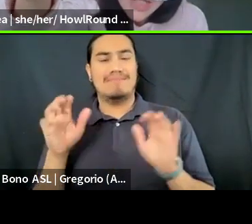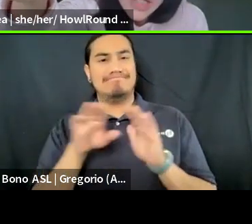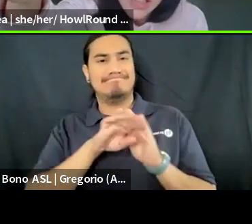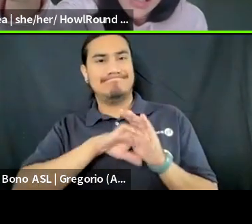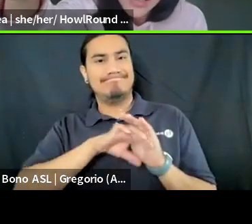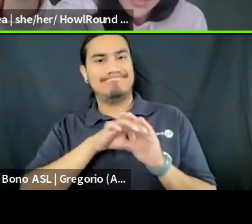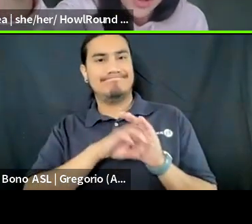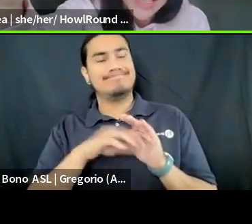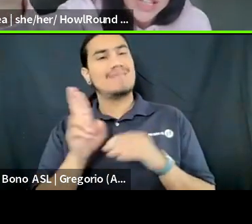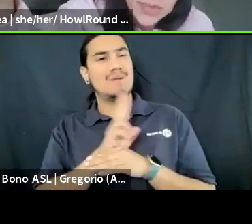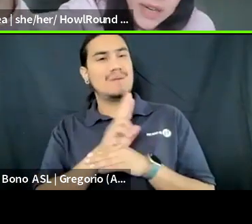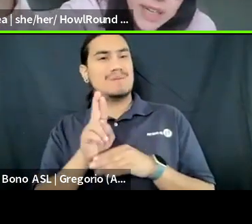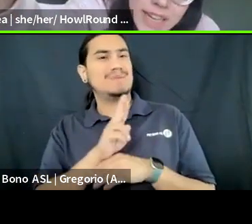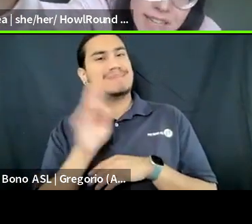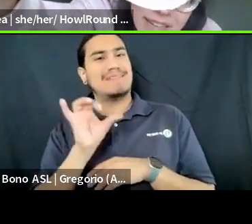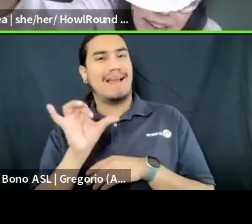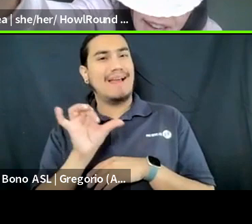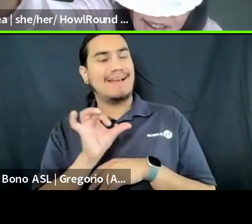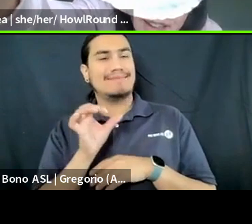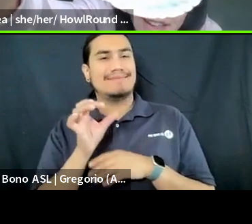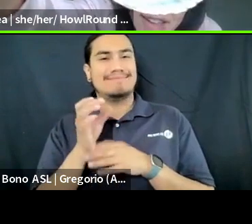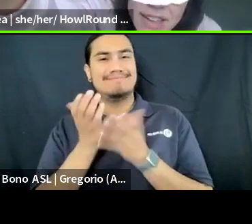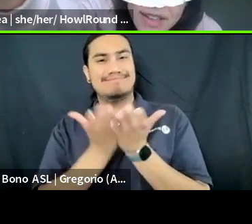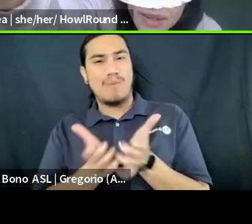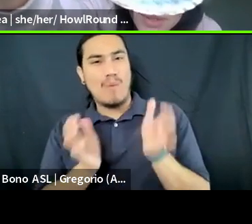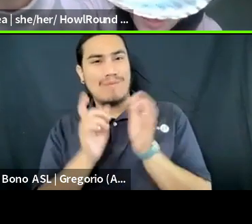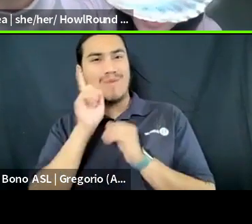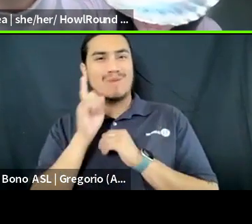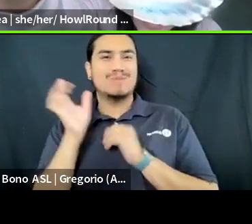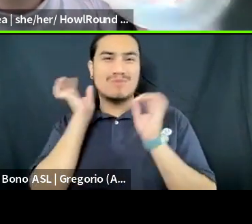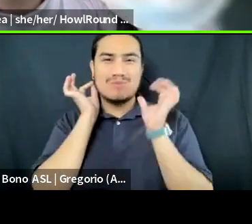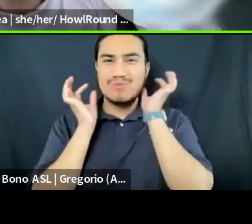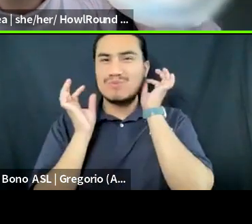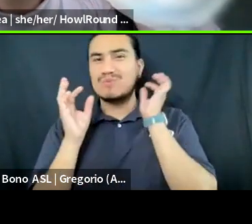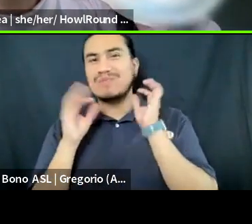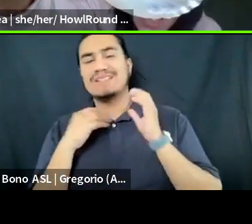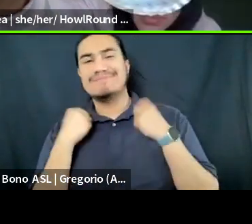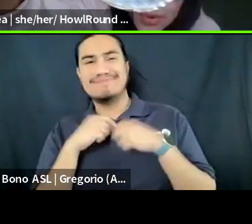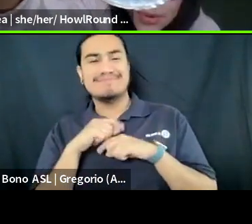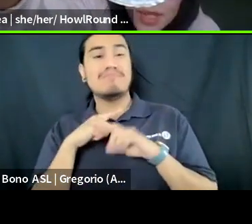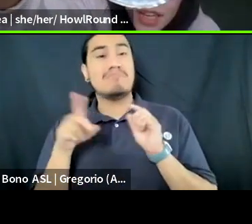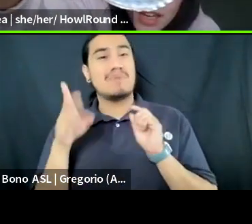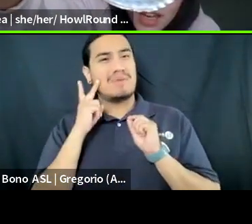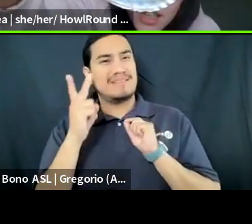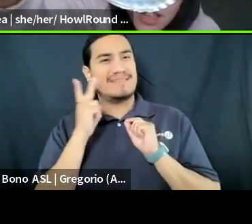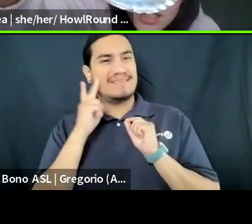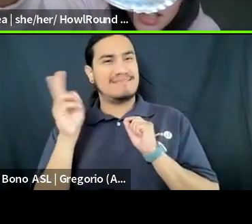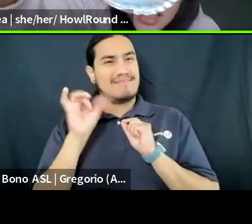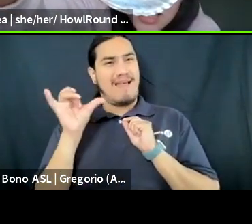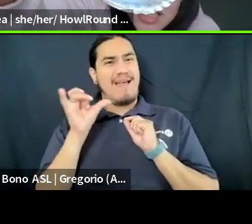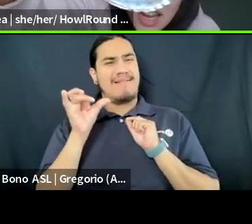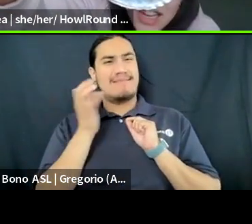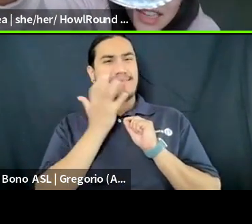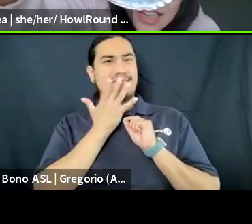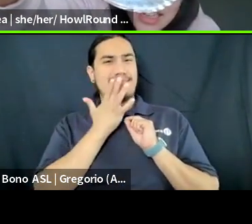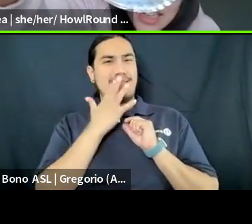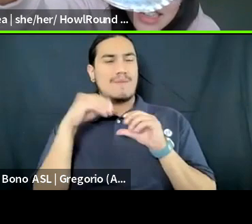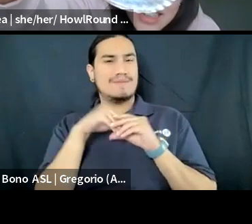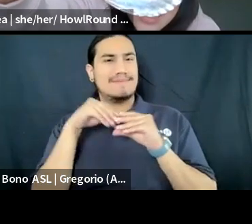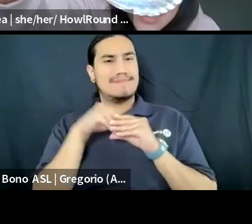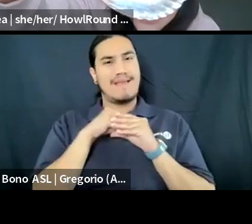that I use as a little jewelry dish. But I liked the, you can sort of see this like almost like bruising colors on the